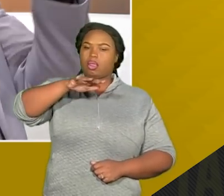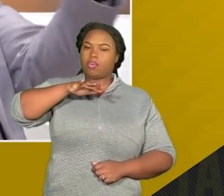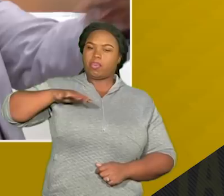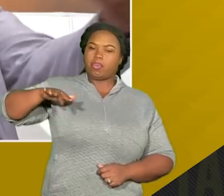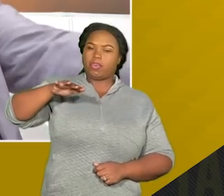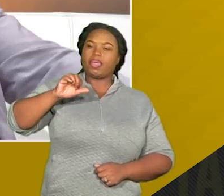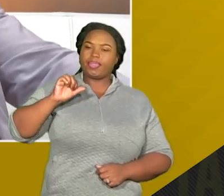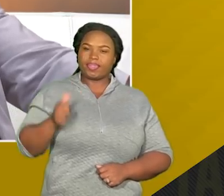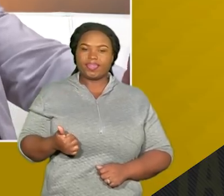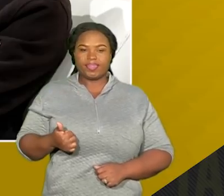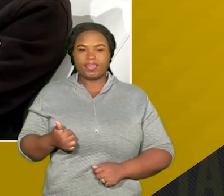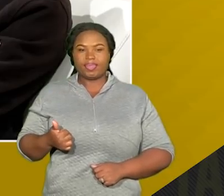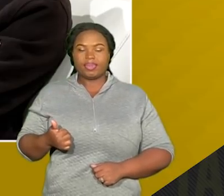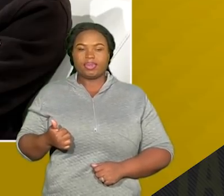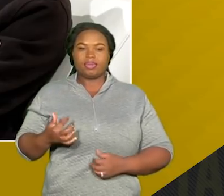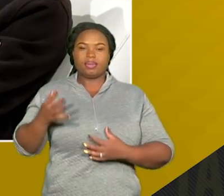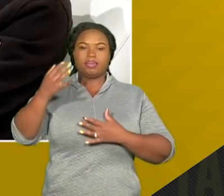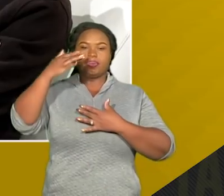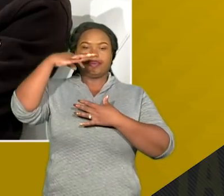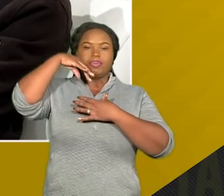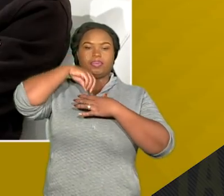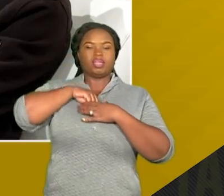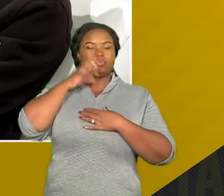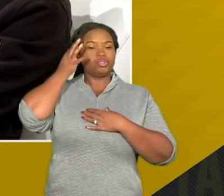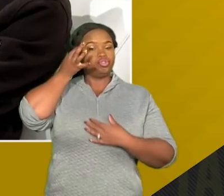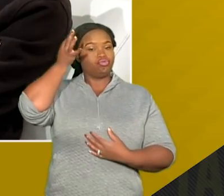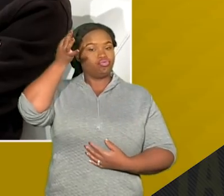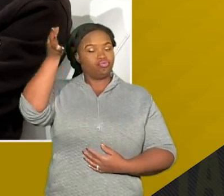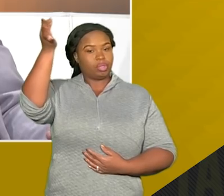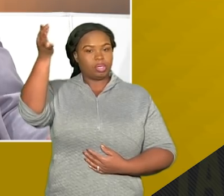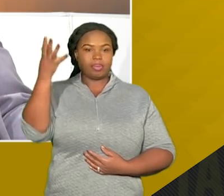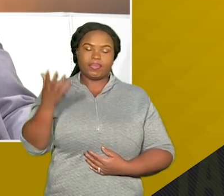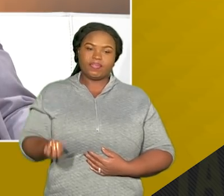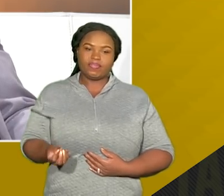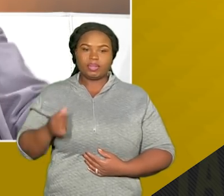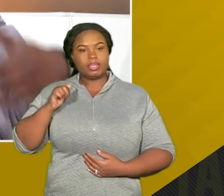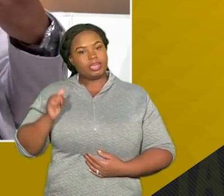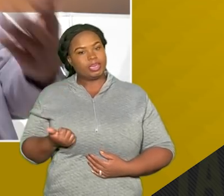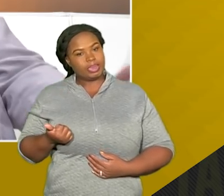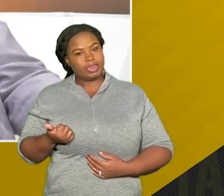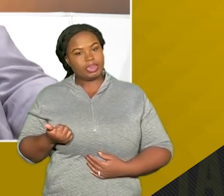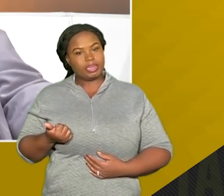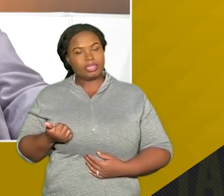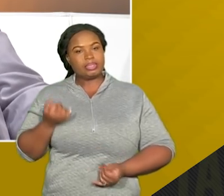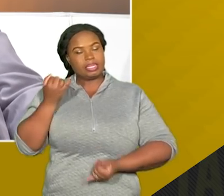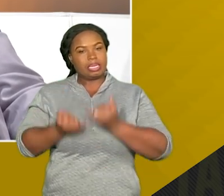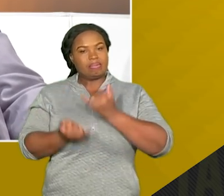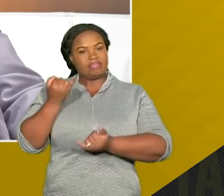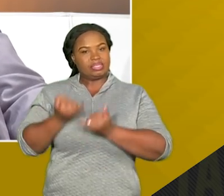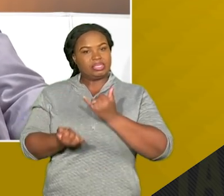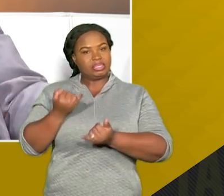then bese iyeza emtwini ngephupho then ifike kuye ke bese ilala